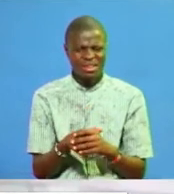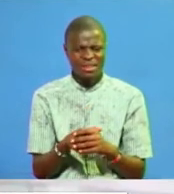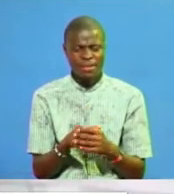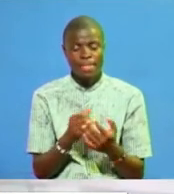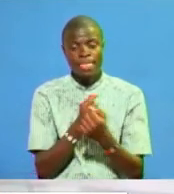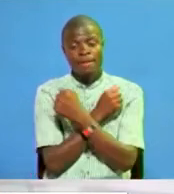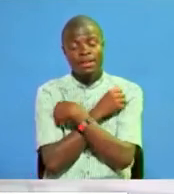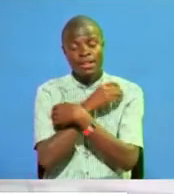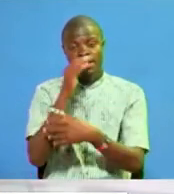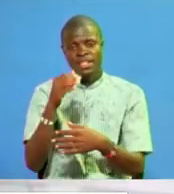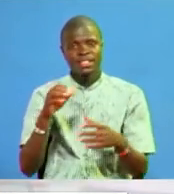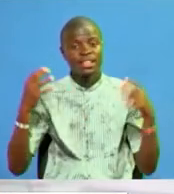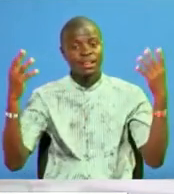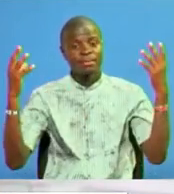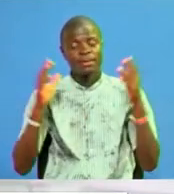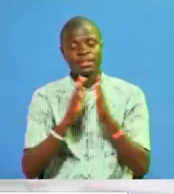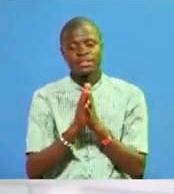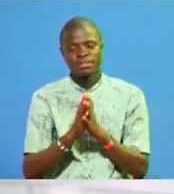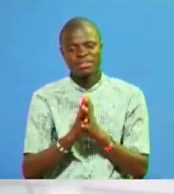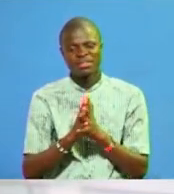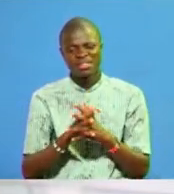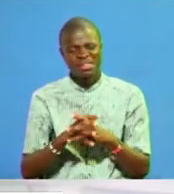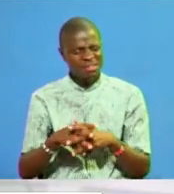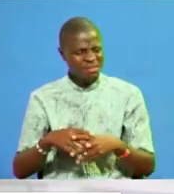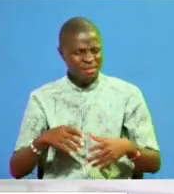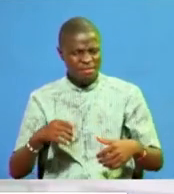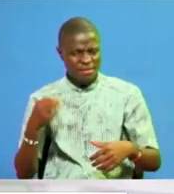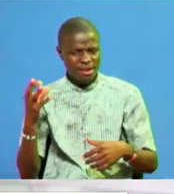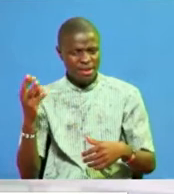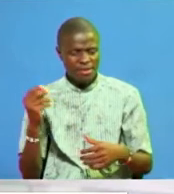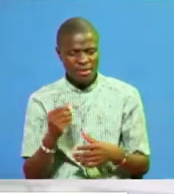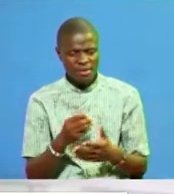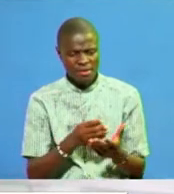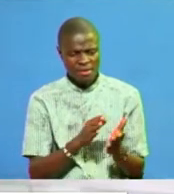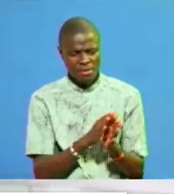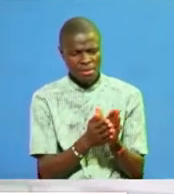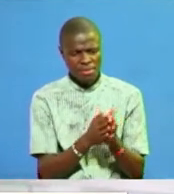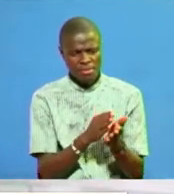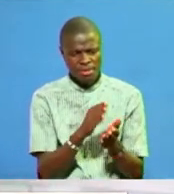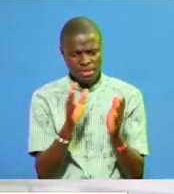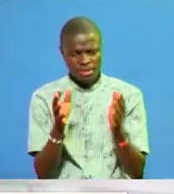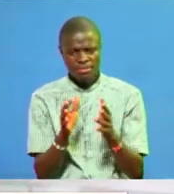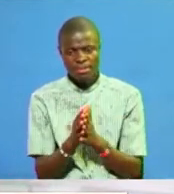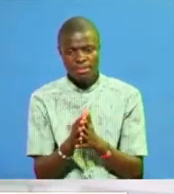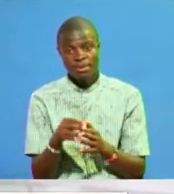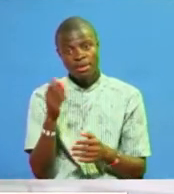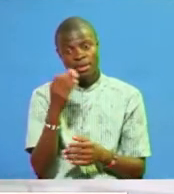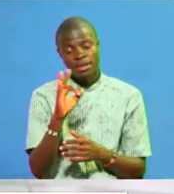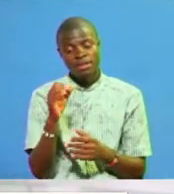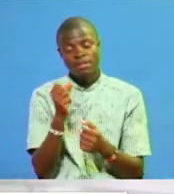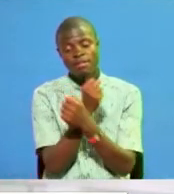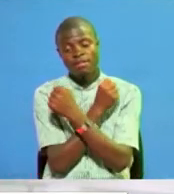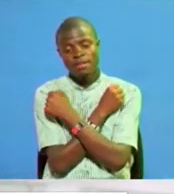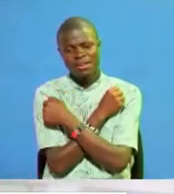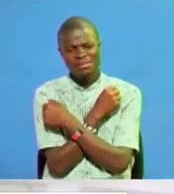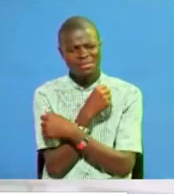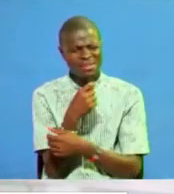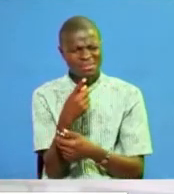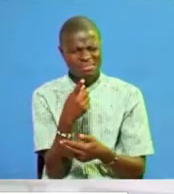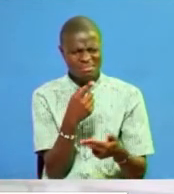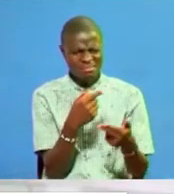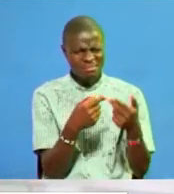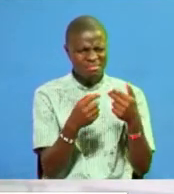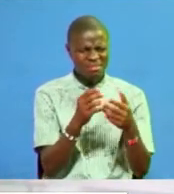start tomorrow. Flower vendors as well as gift vendors are hopeful that the day of love will bring them profit, even as